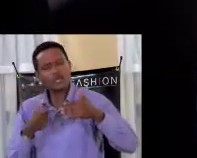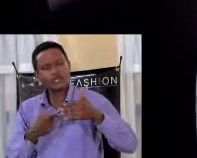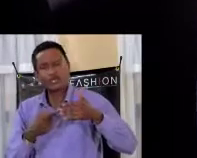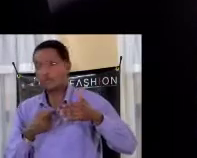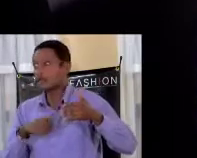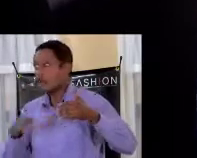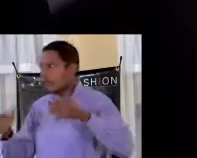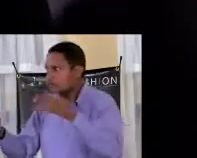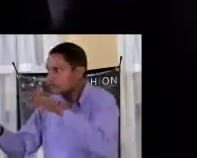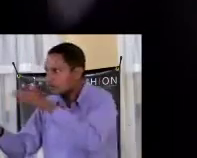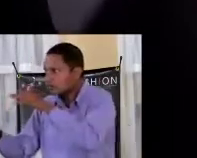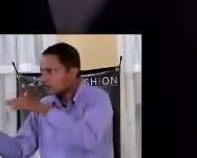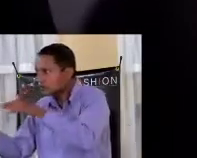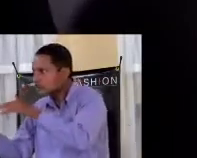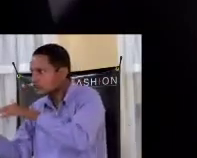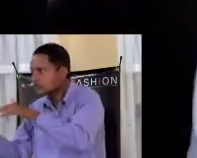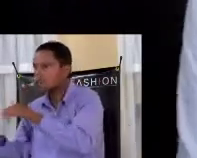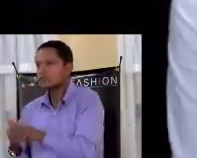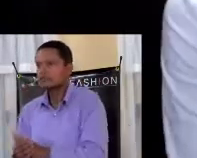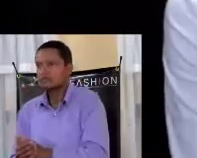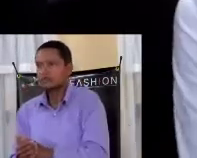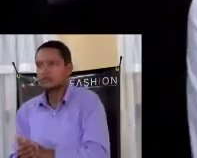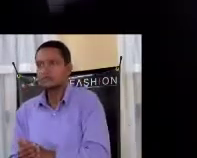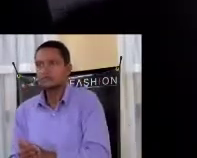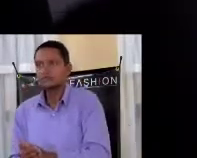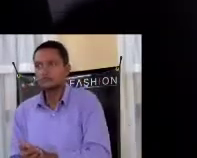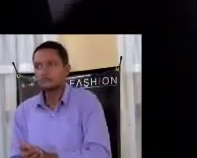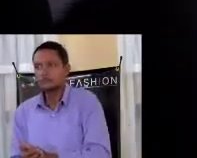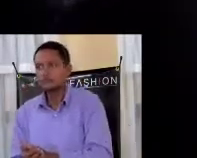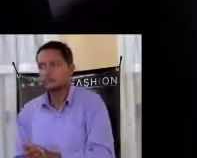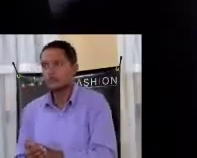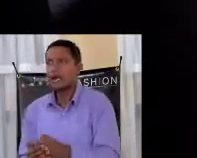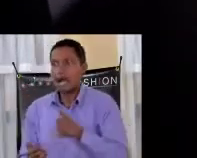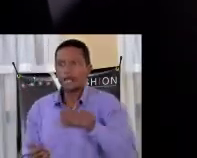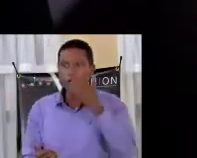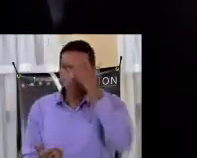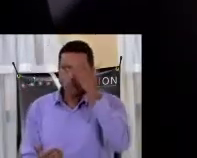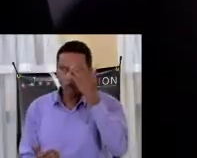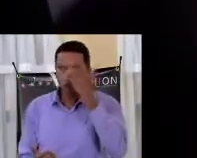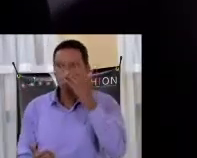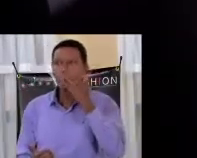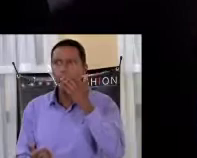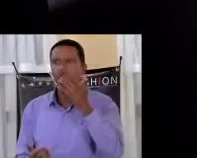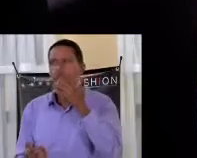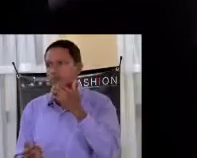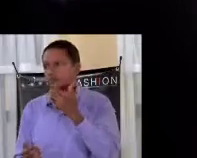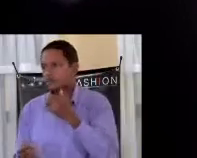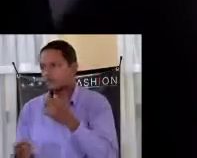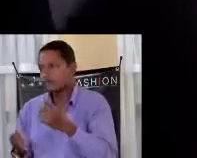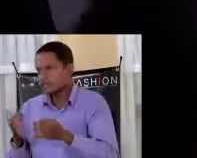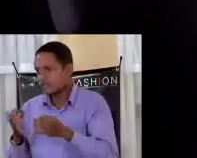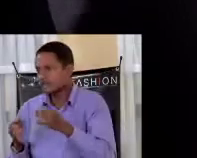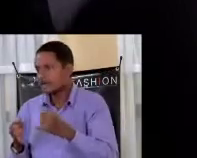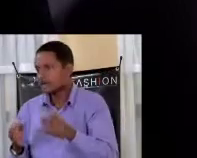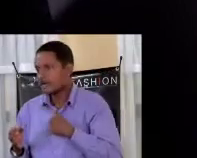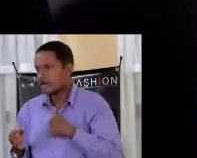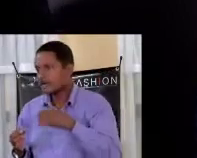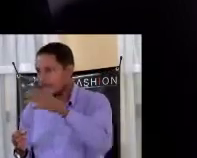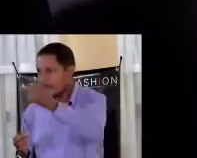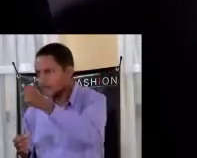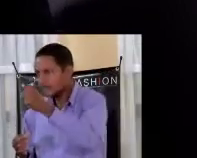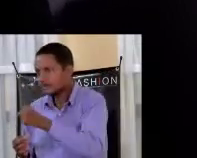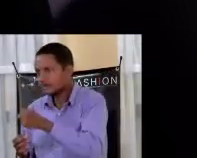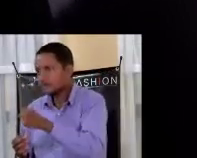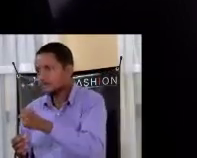I know you're buying from Jimmy Abood and Vanity Fair and whoever. I know if I hired you, you're importing from